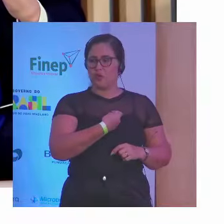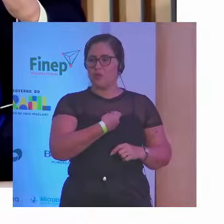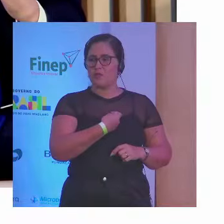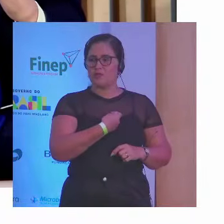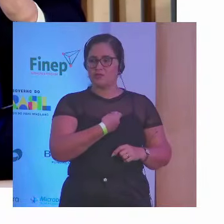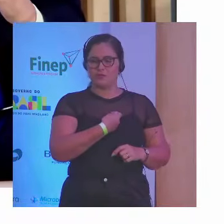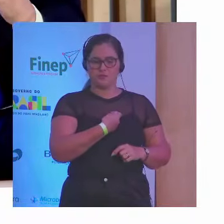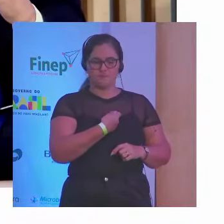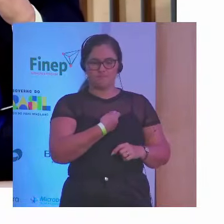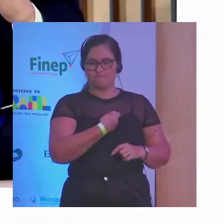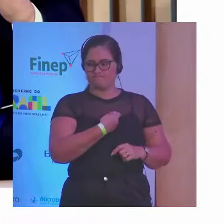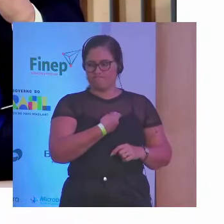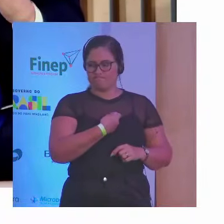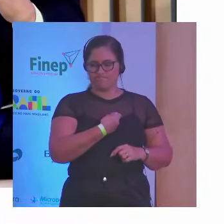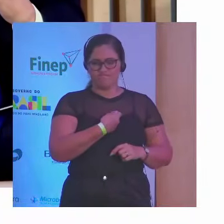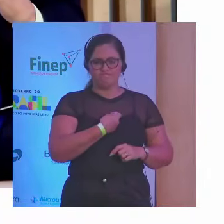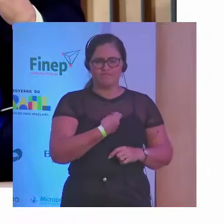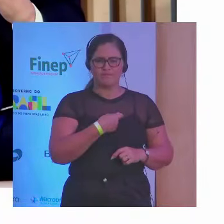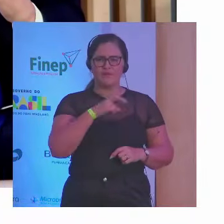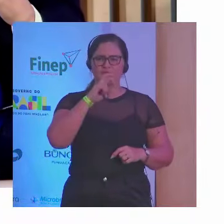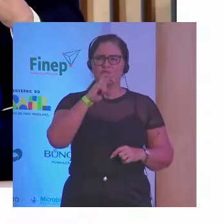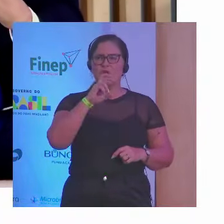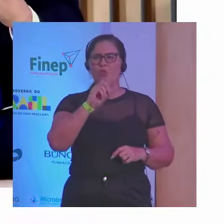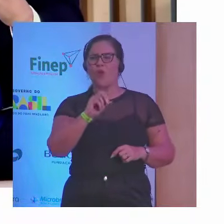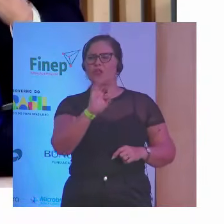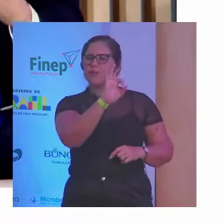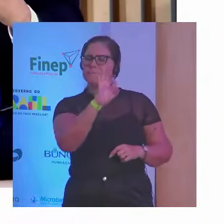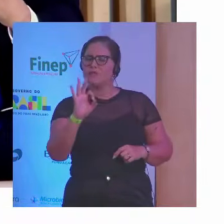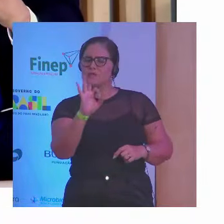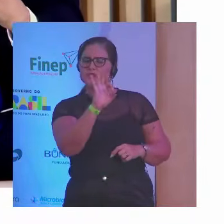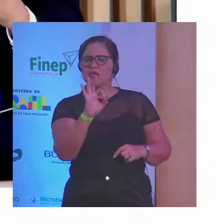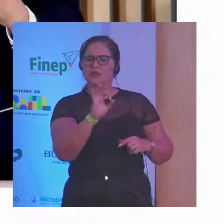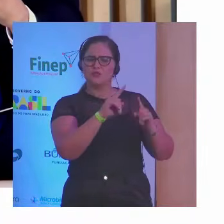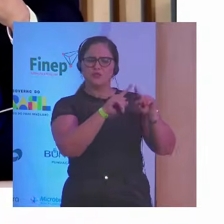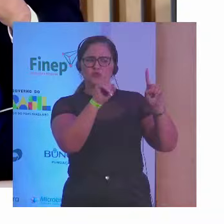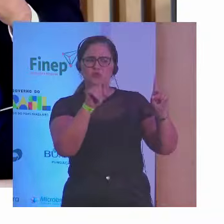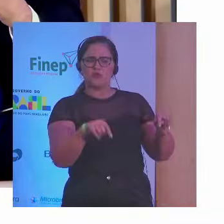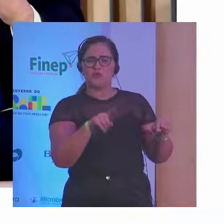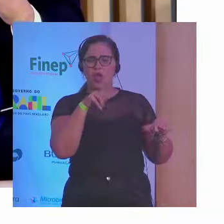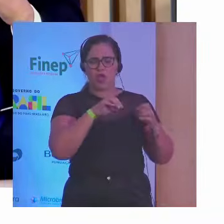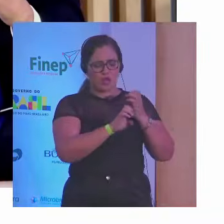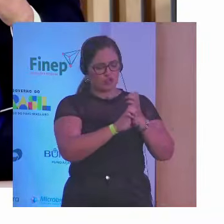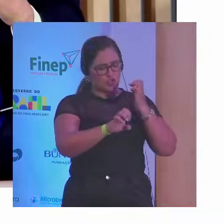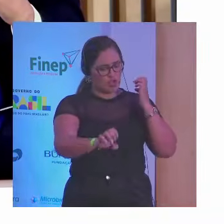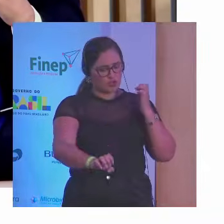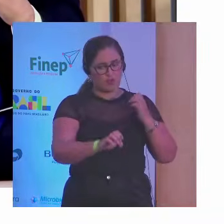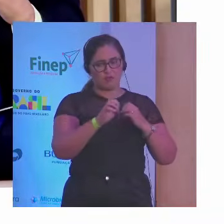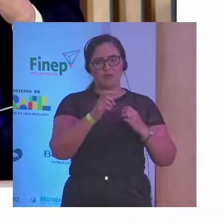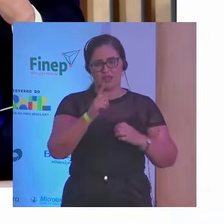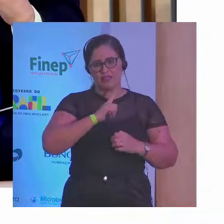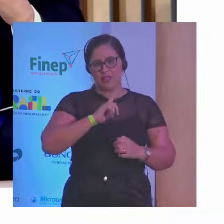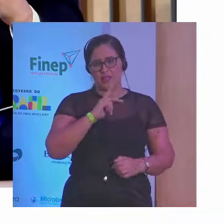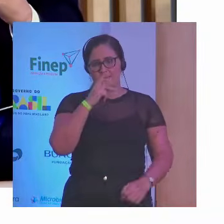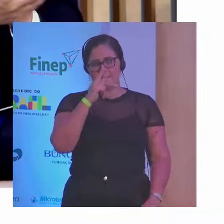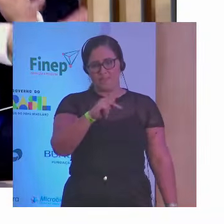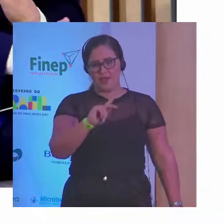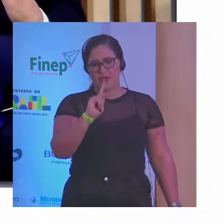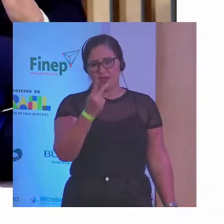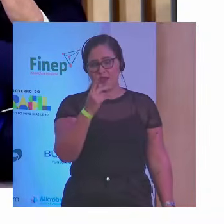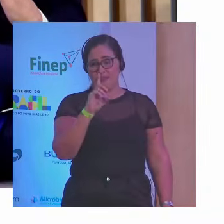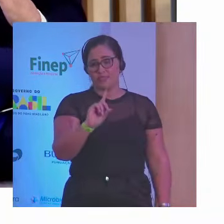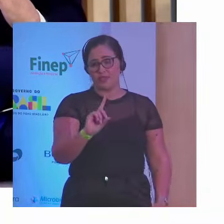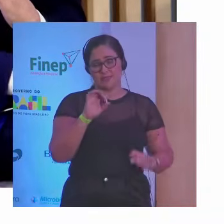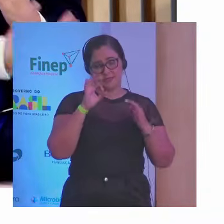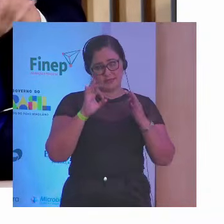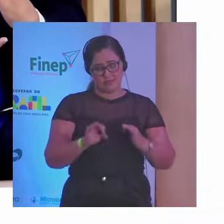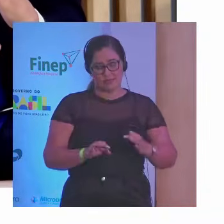is as a PhD, etc. Then we have the engineers and etc. And so this is, and we are really driven by the best science. We were